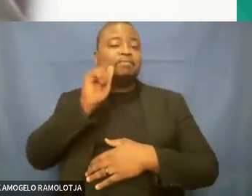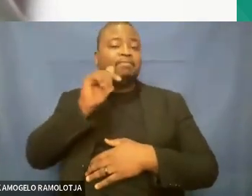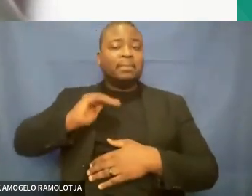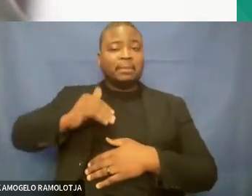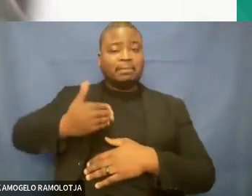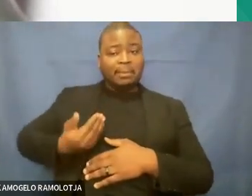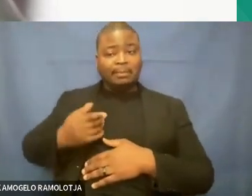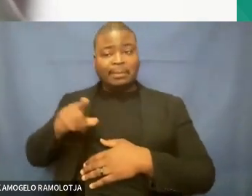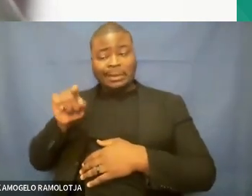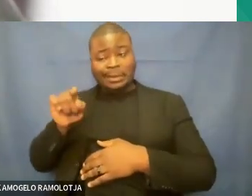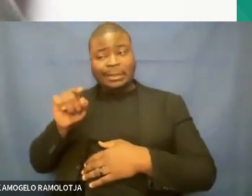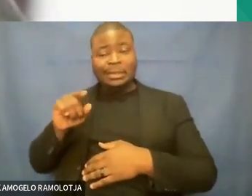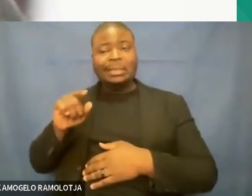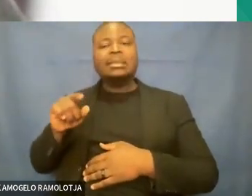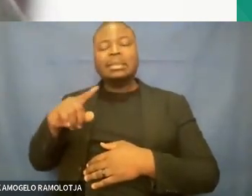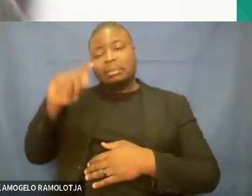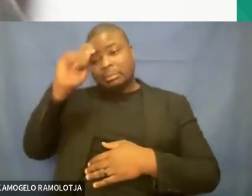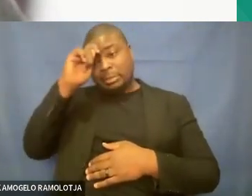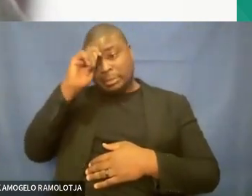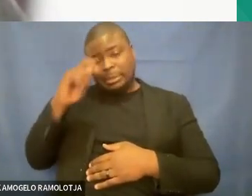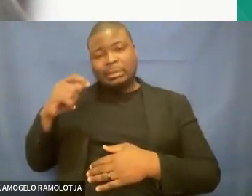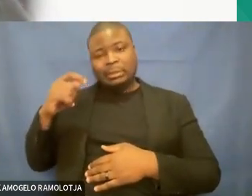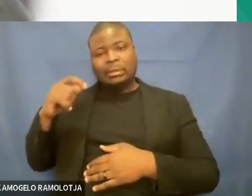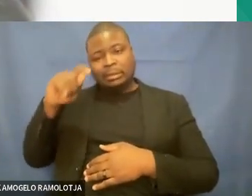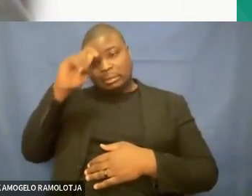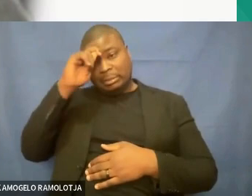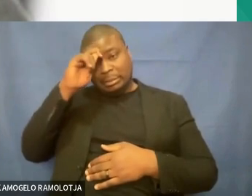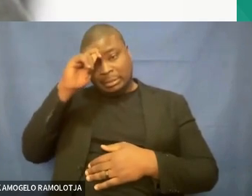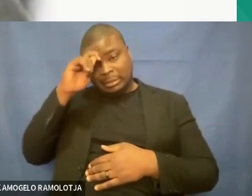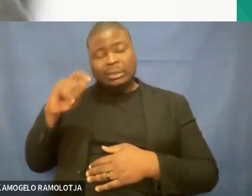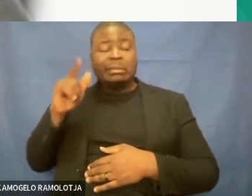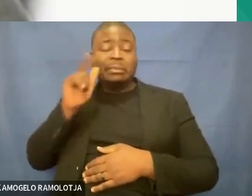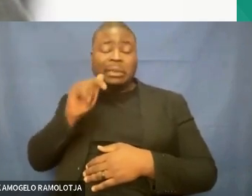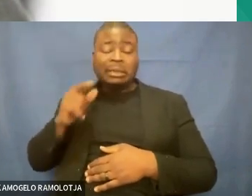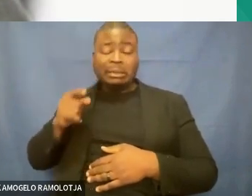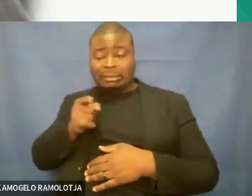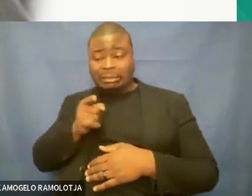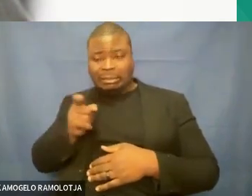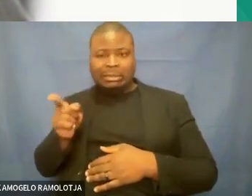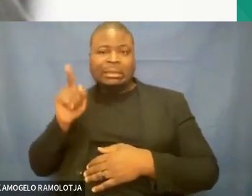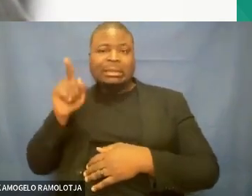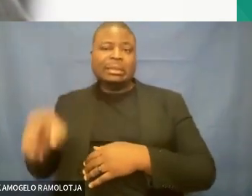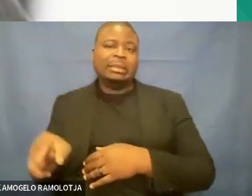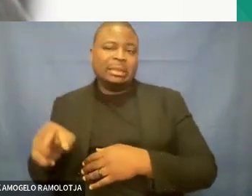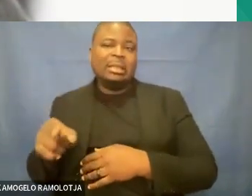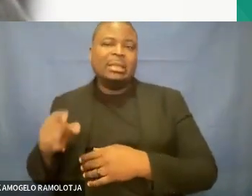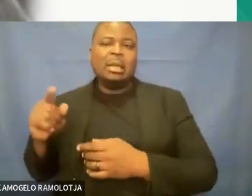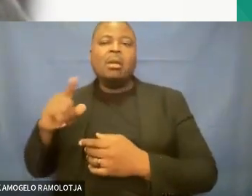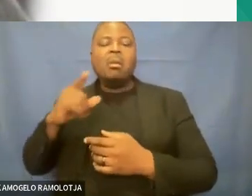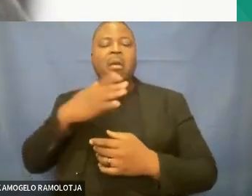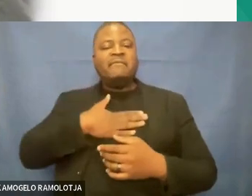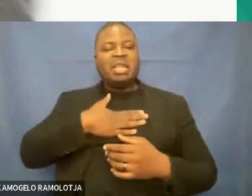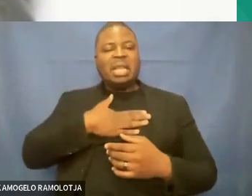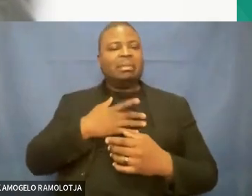we start from the left and speak about issues that deal with gender discrimination. And of course, some